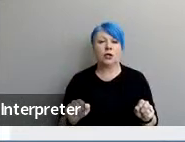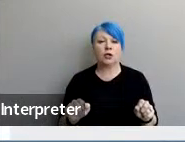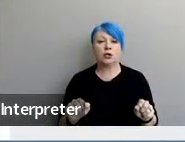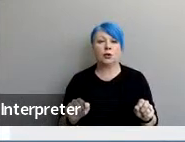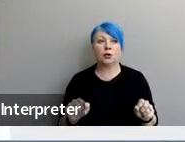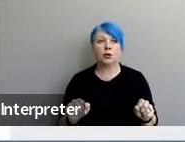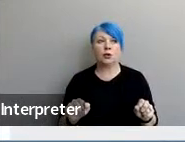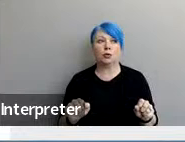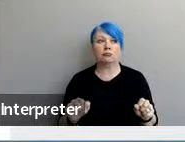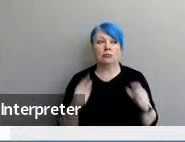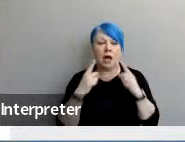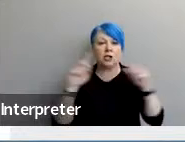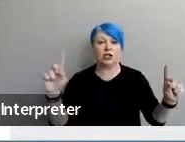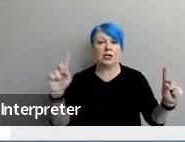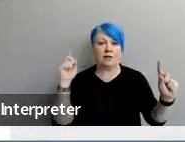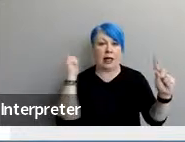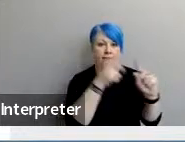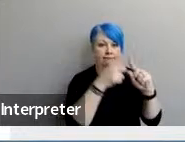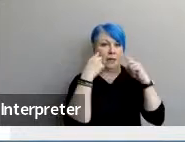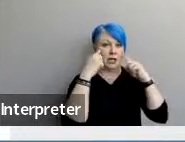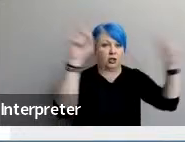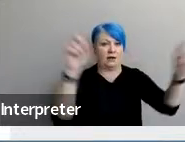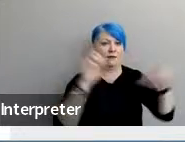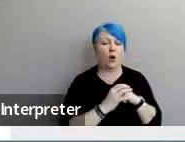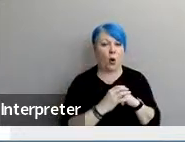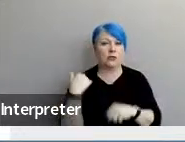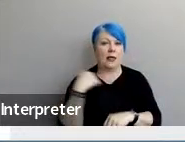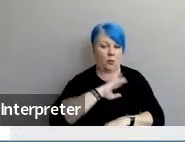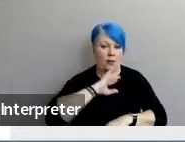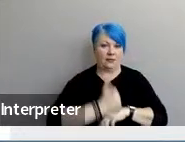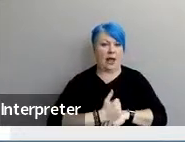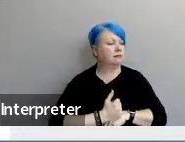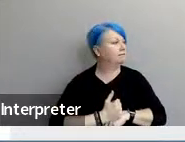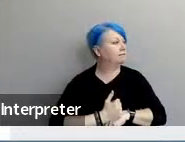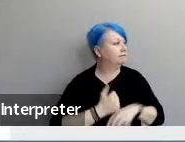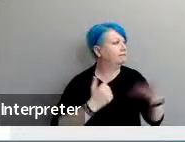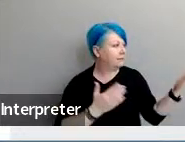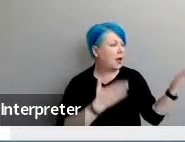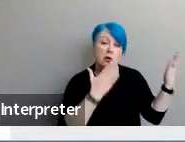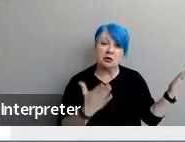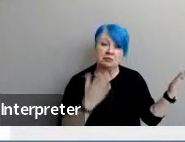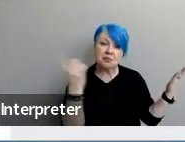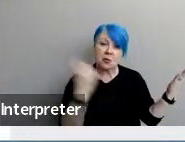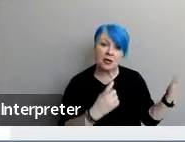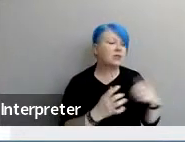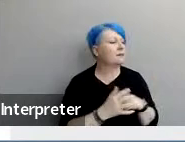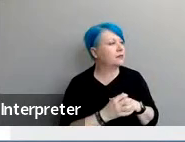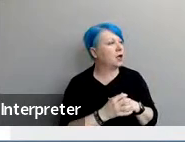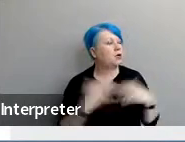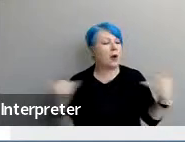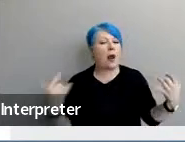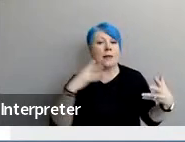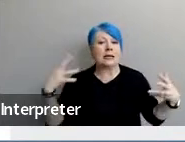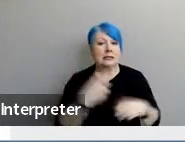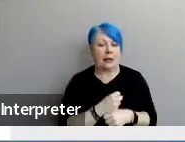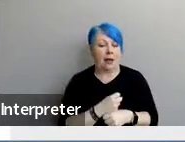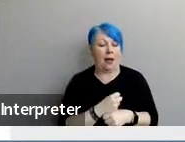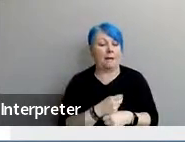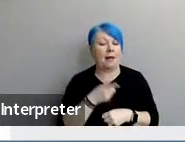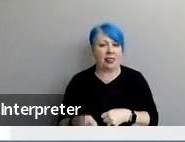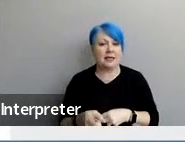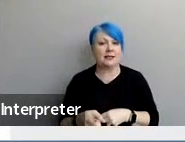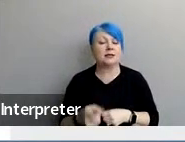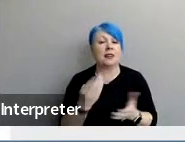equities. So that's a very good question. And in front of you is a sheet that kind of sums up the bids, purchasing, and